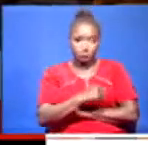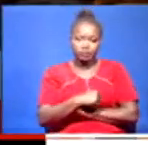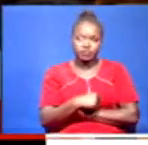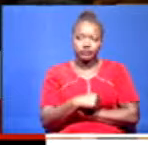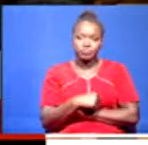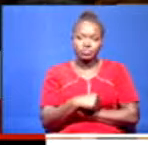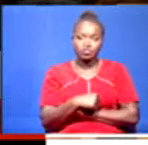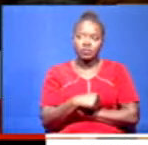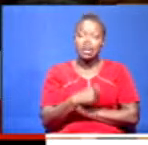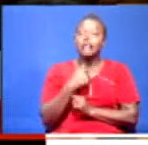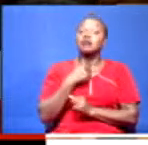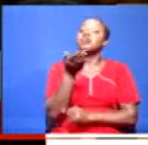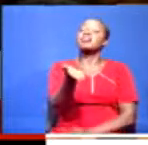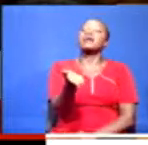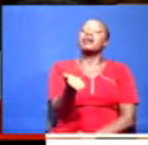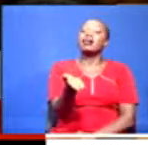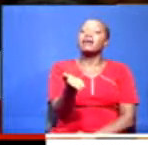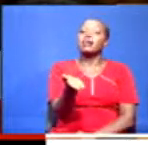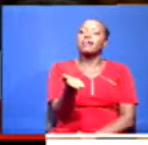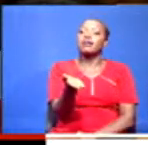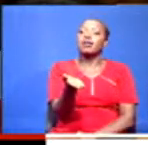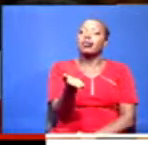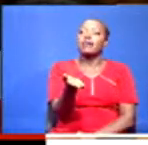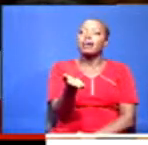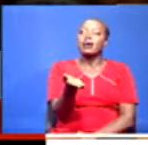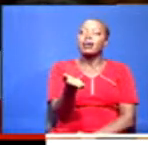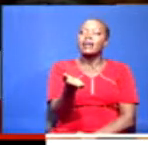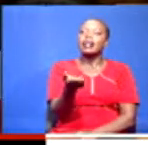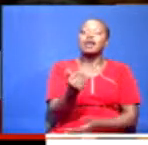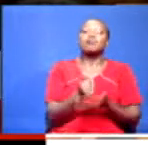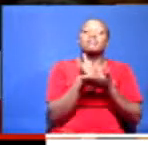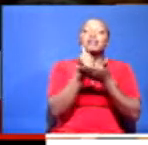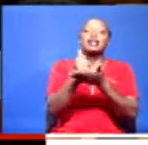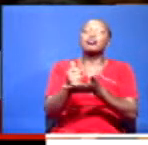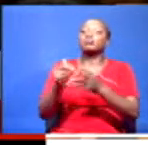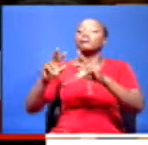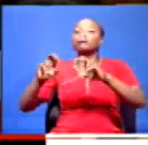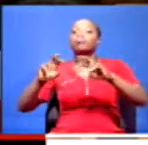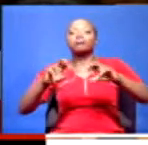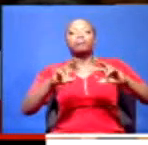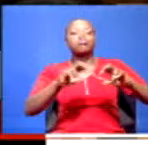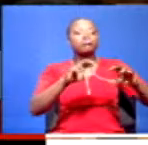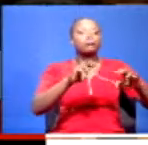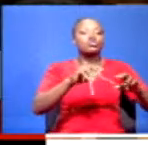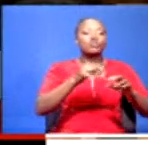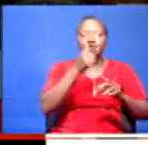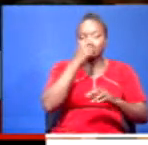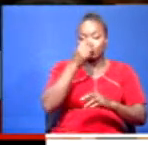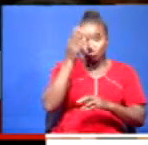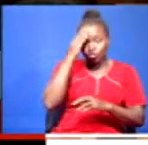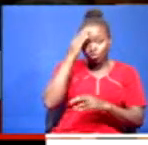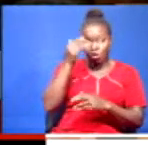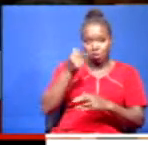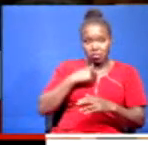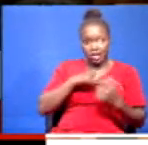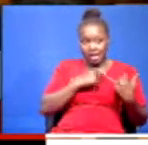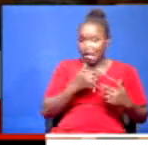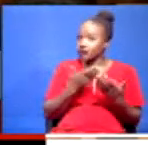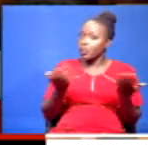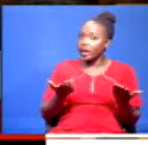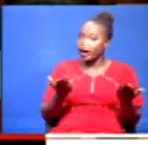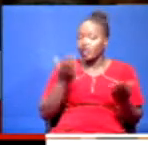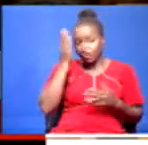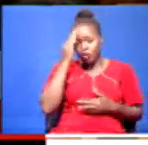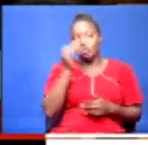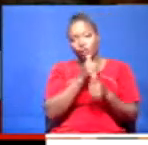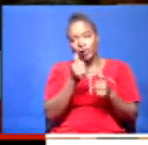Nadio mimi niko hapo. Hata kama ninasaidia William Ruto kuongoza Kenya, si mnajua bahali yangu iko? Si mnajua?